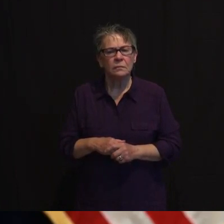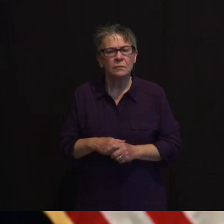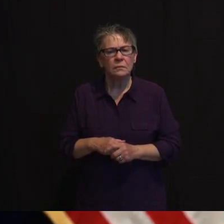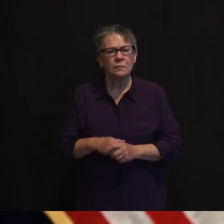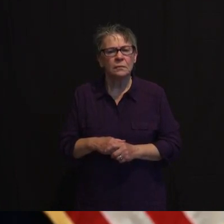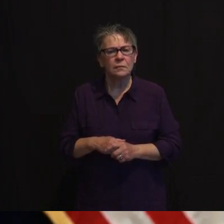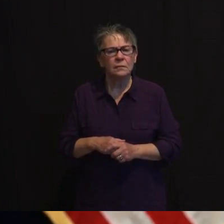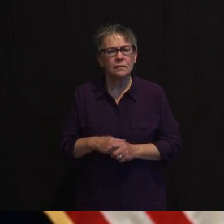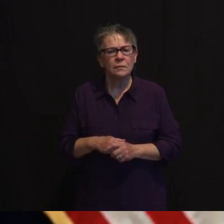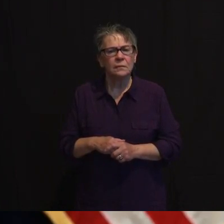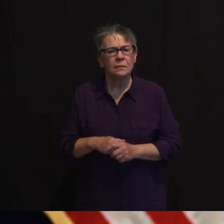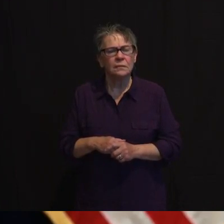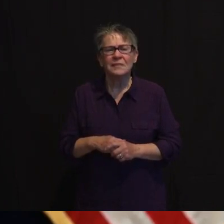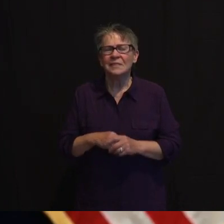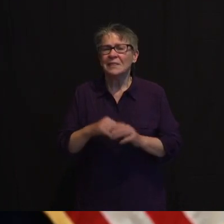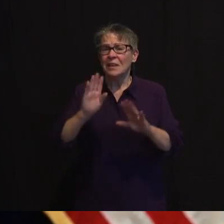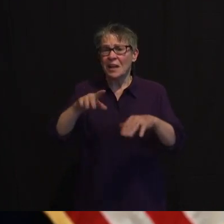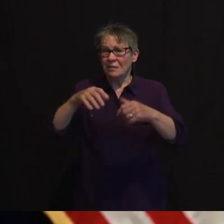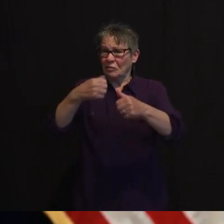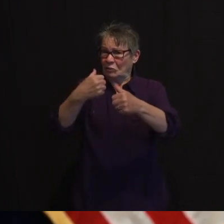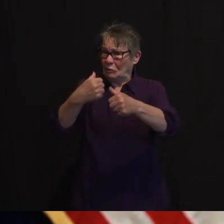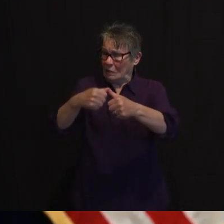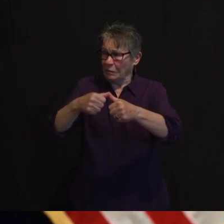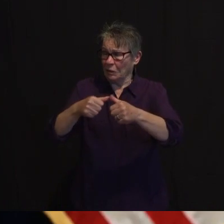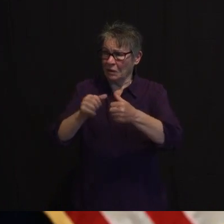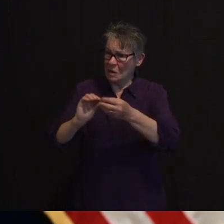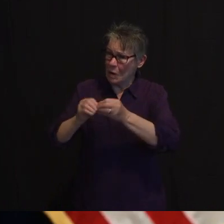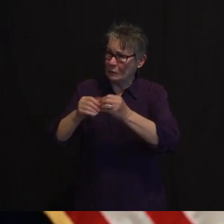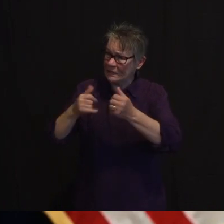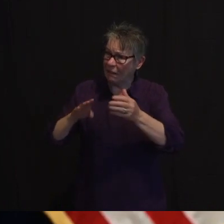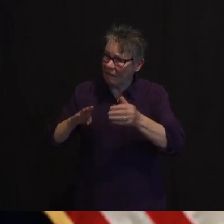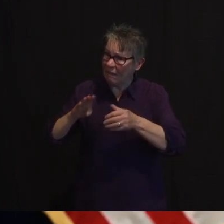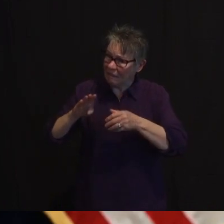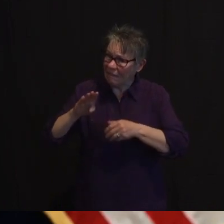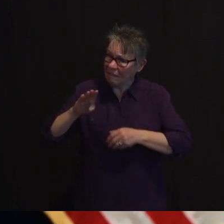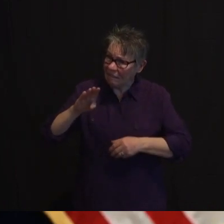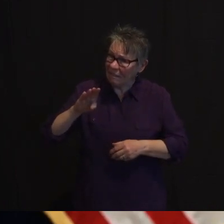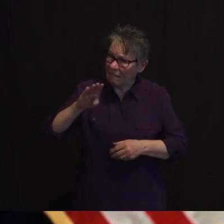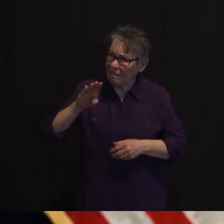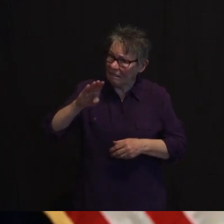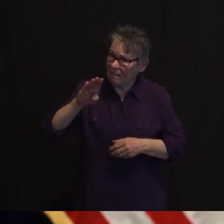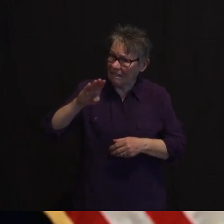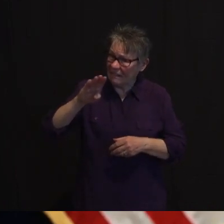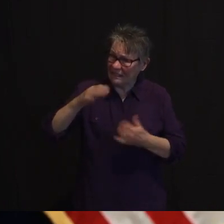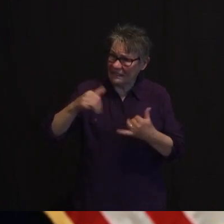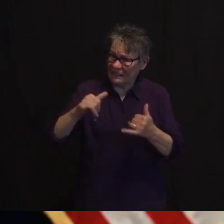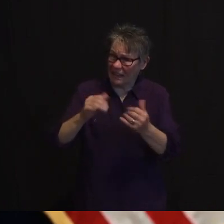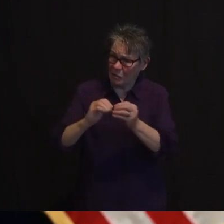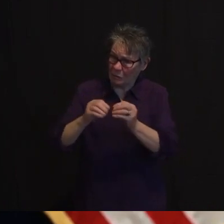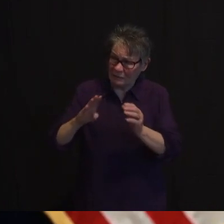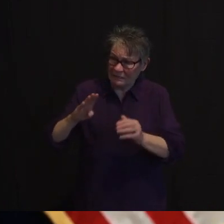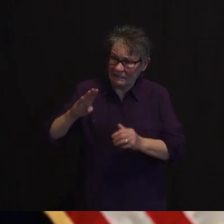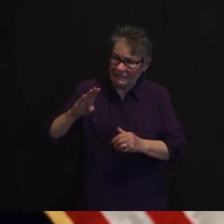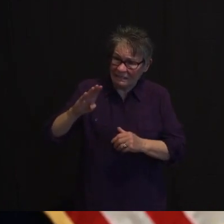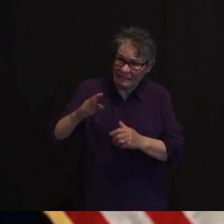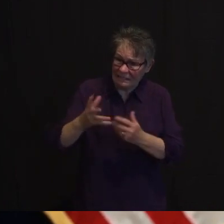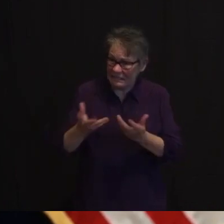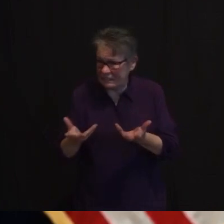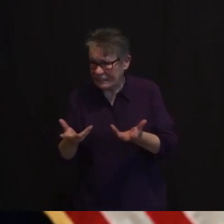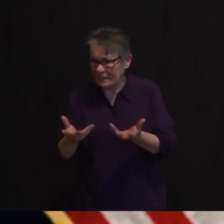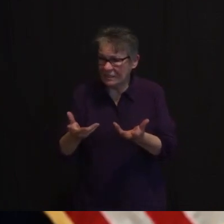So the worst case scenario for the model that looks to be, I'm the